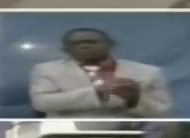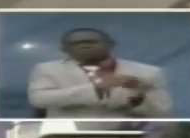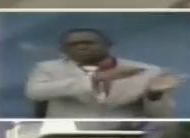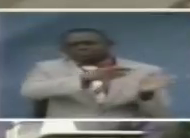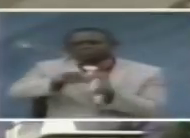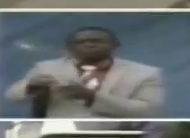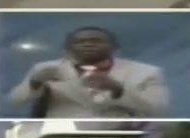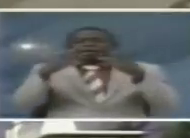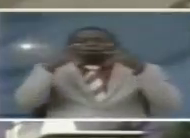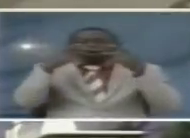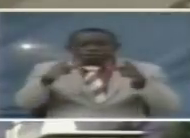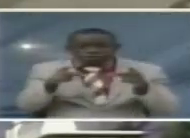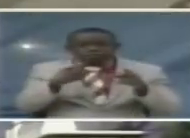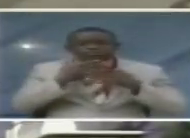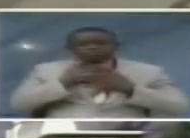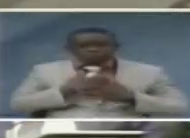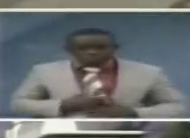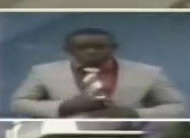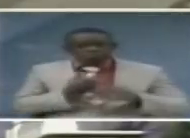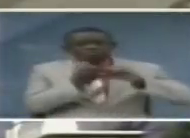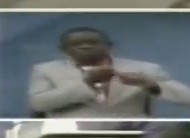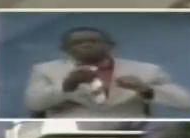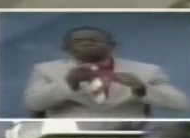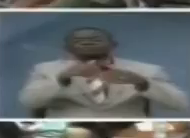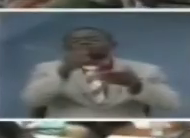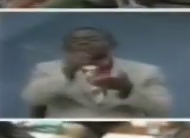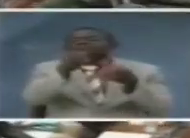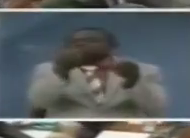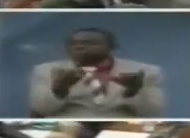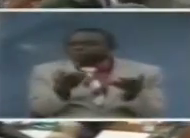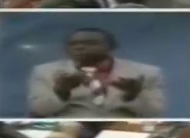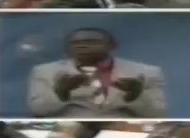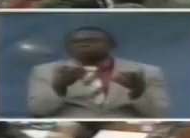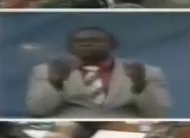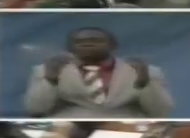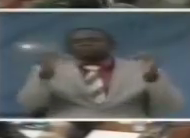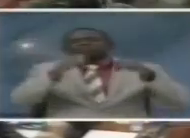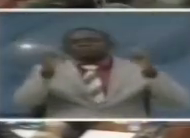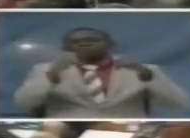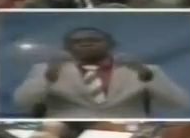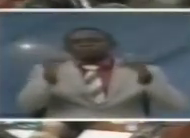commercial water utilities. Public order and security.